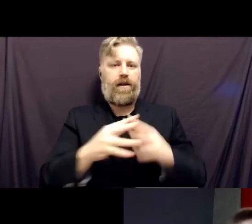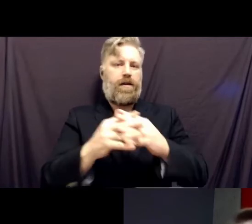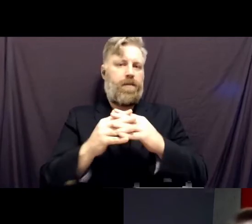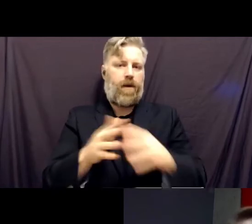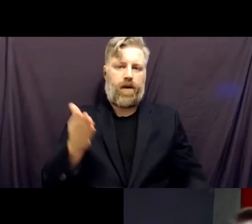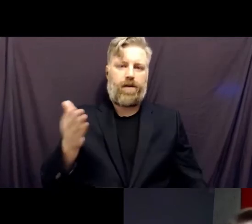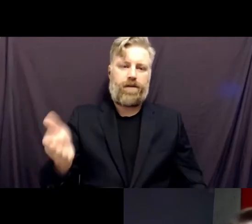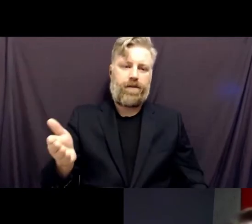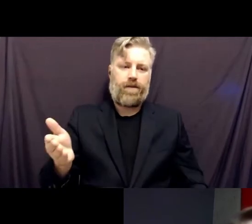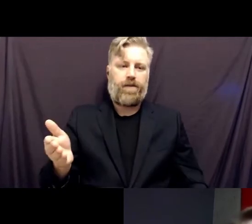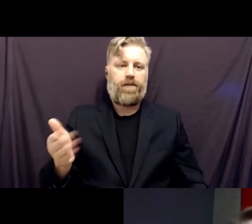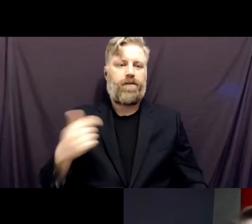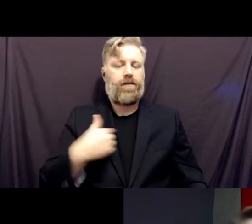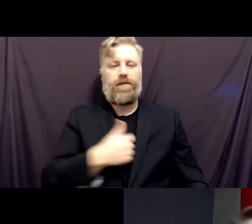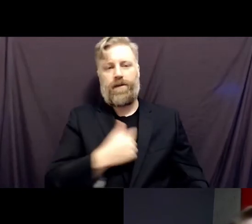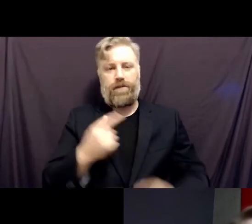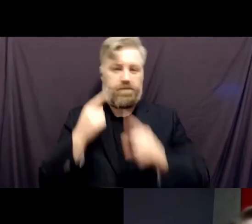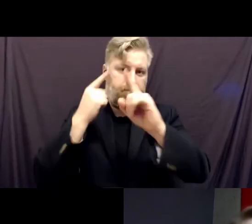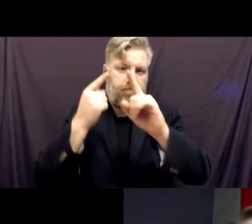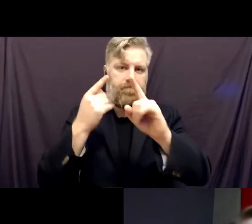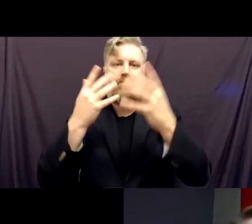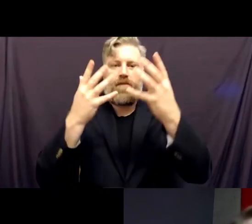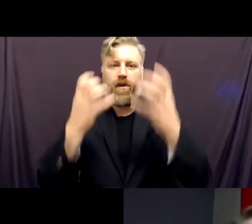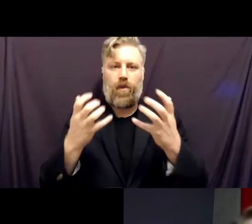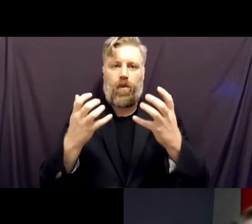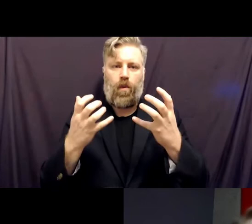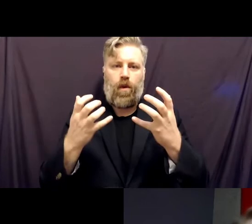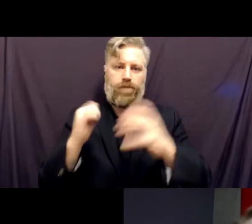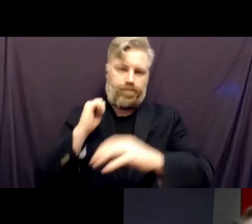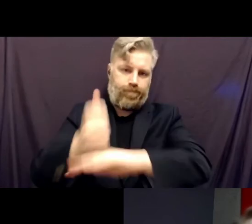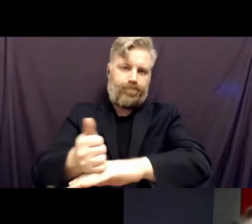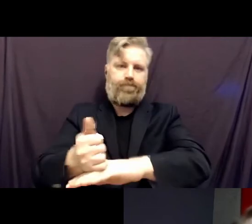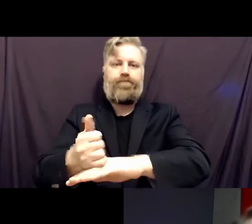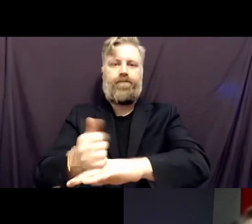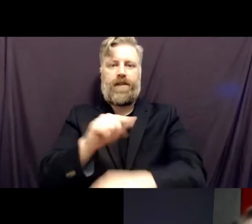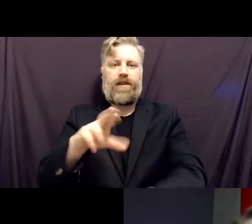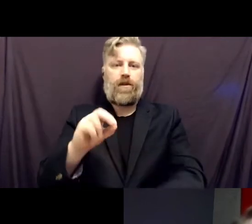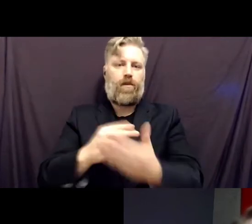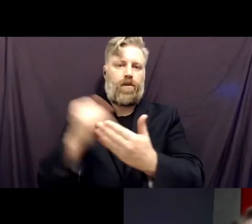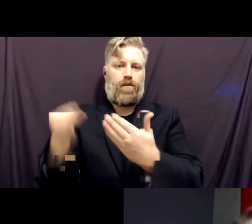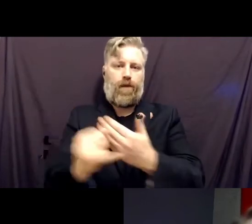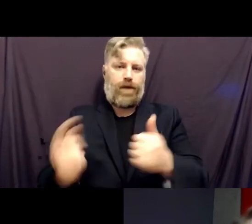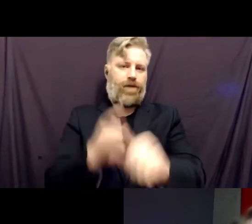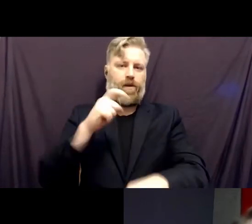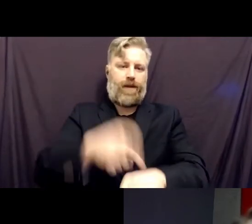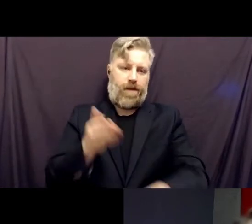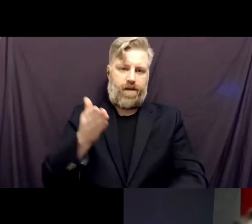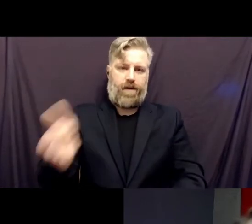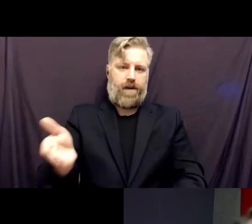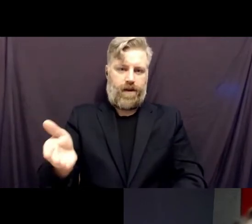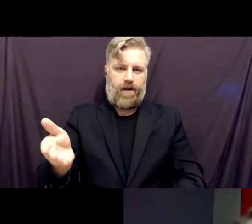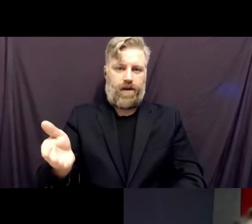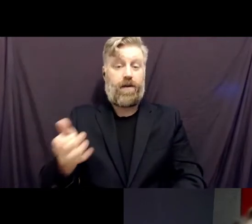to regionalize the Zero Project for the very first time. Here we have found a